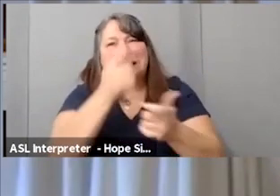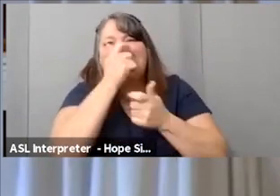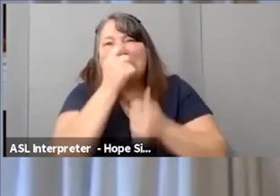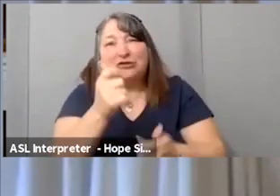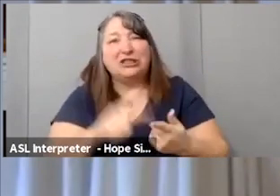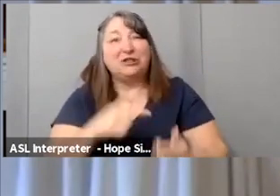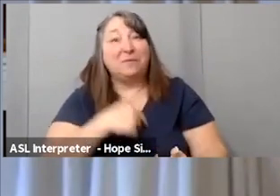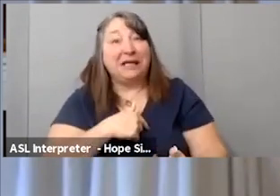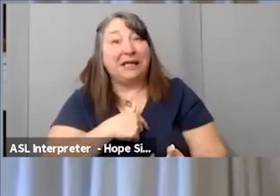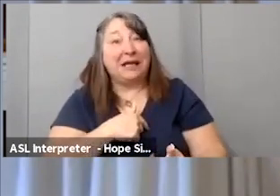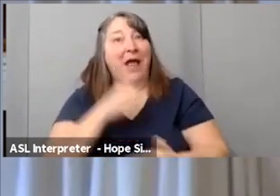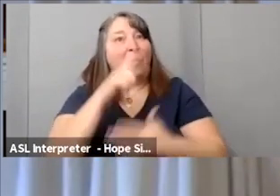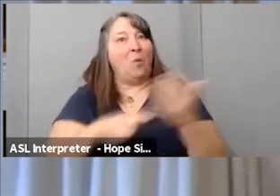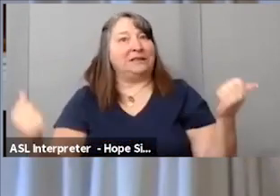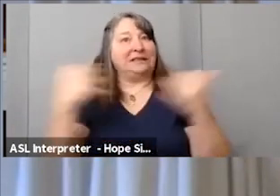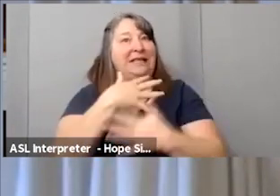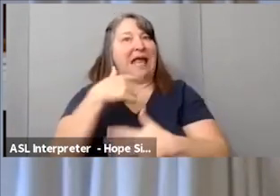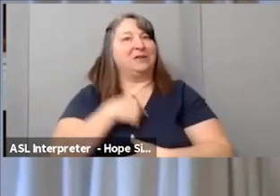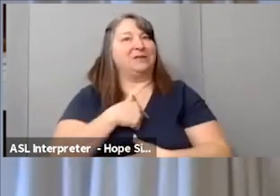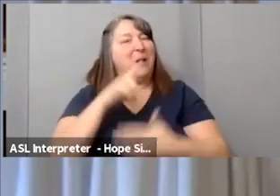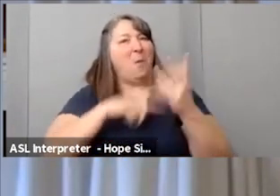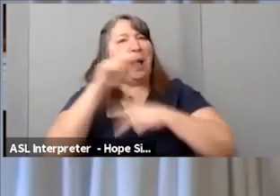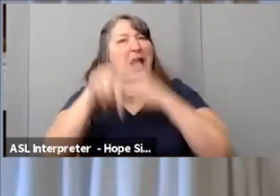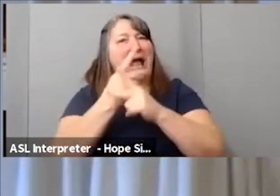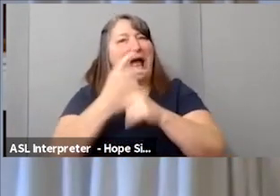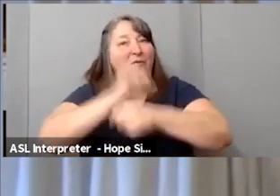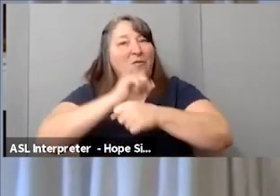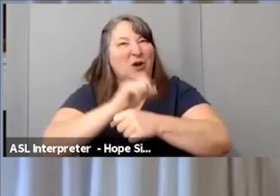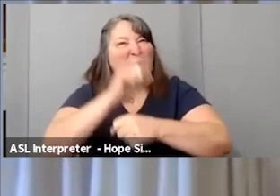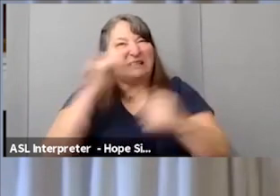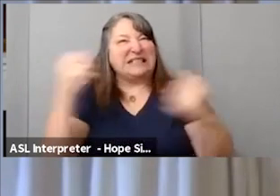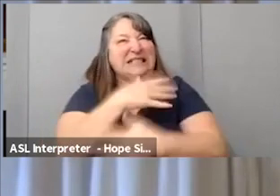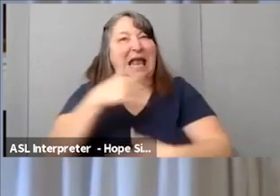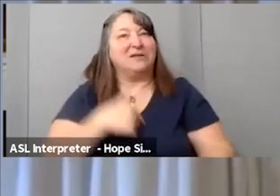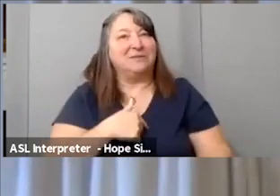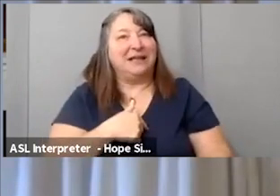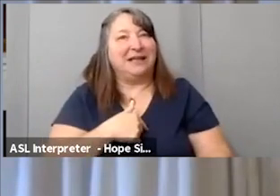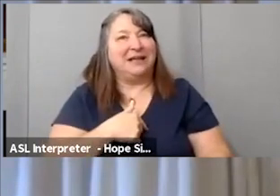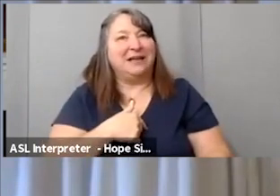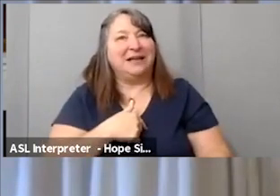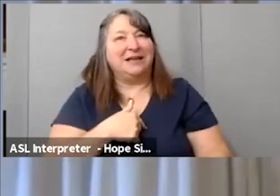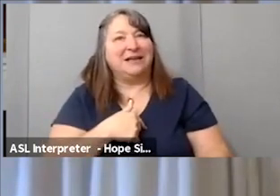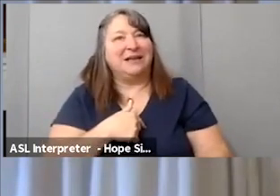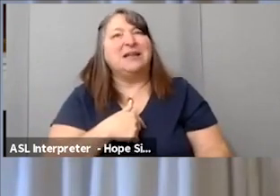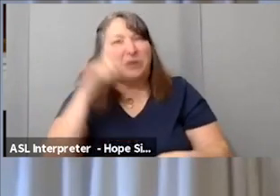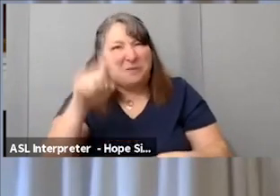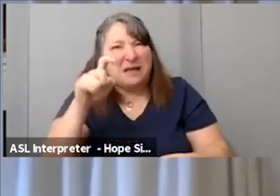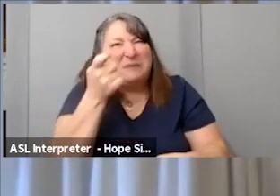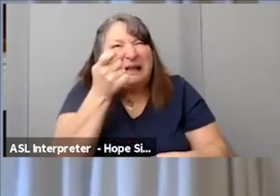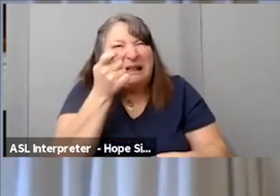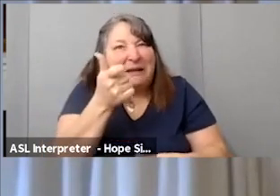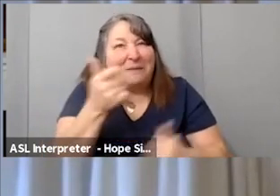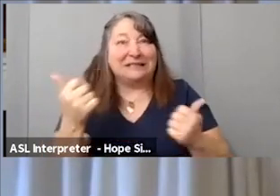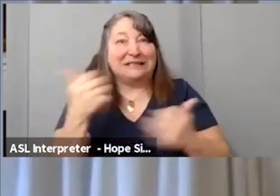what scares me, what kind of work actually scares me? Because if you're not a little bit scared, you're